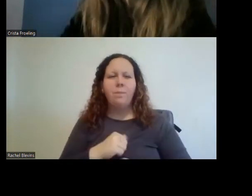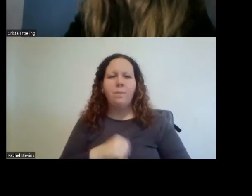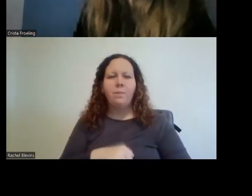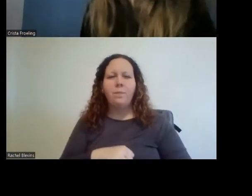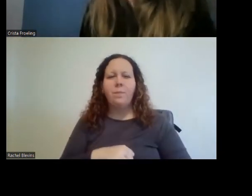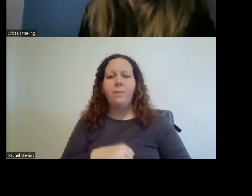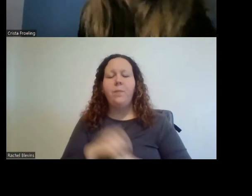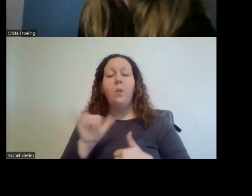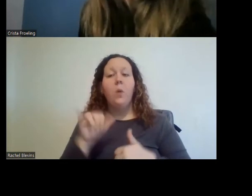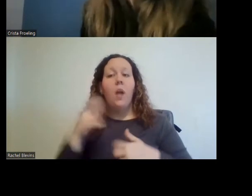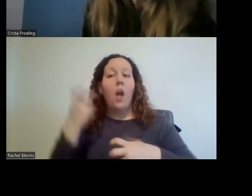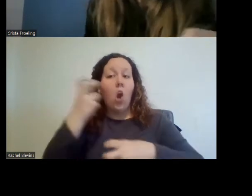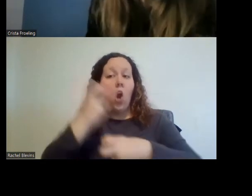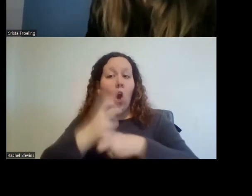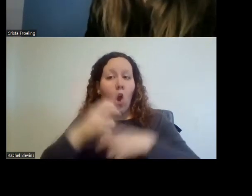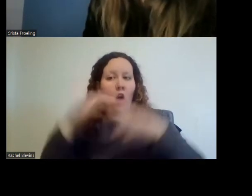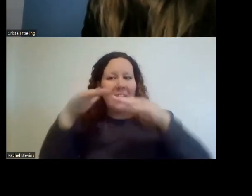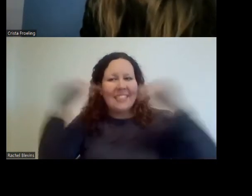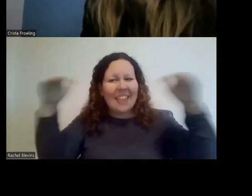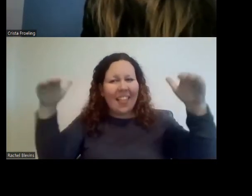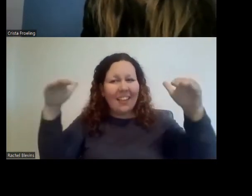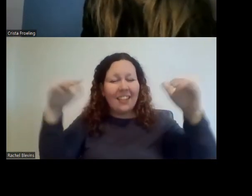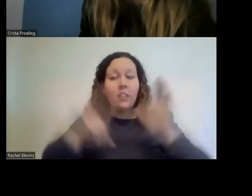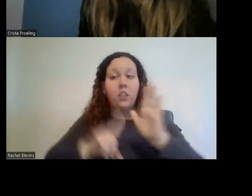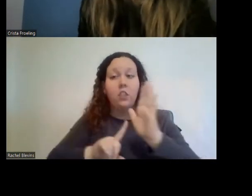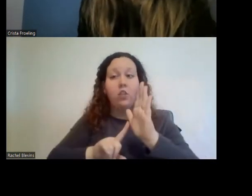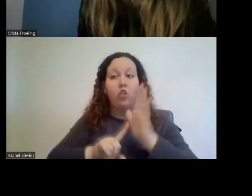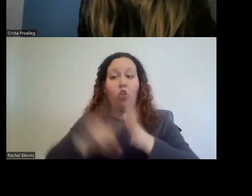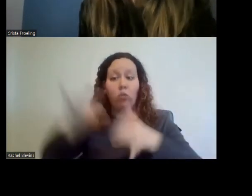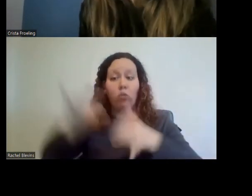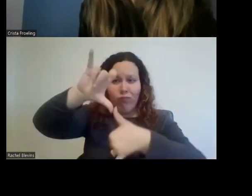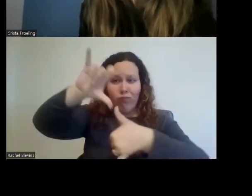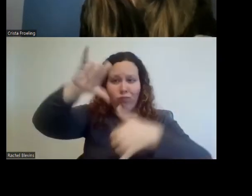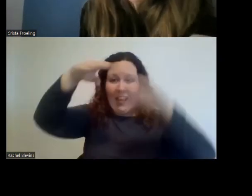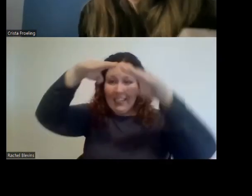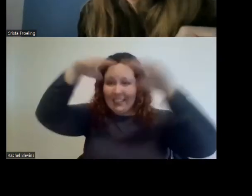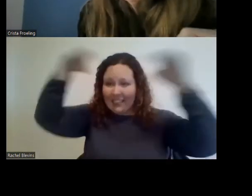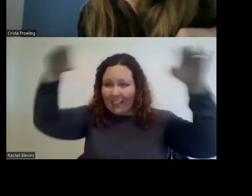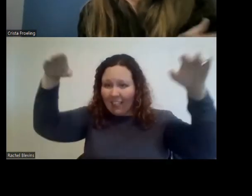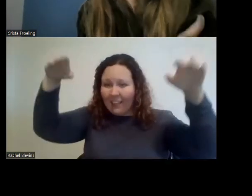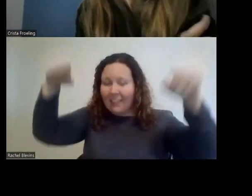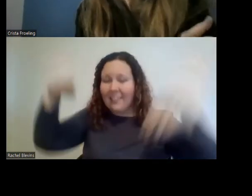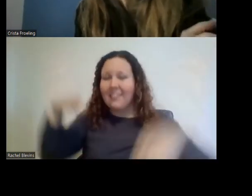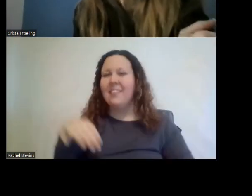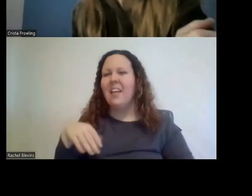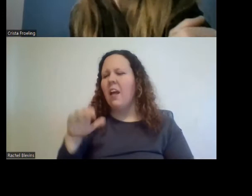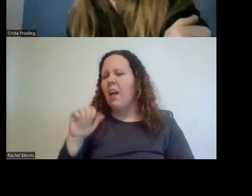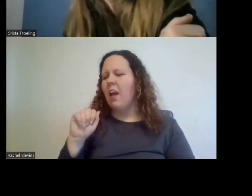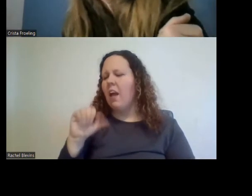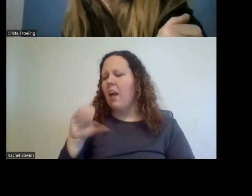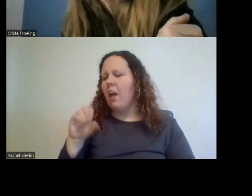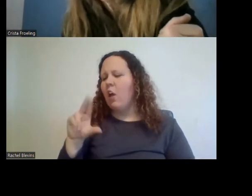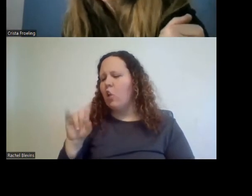ceilings, tall ceilings, acoustic ceiling tiles have been painted.